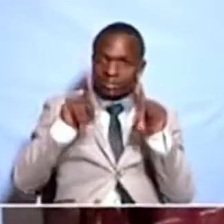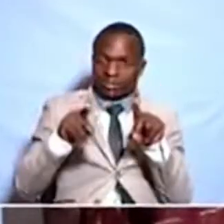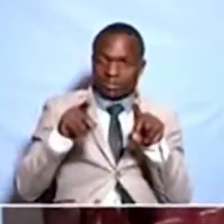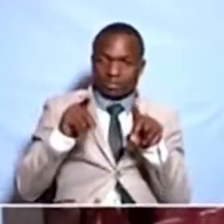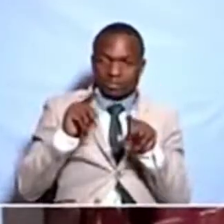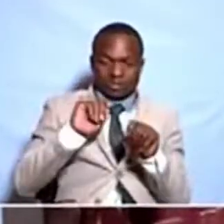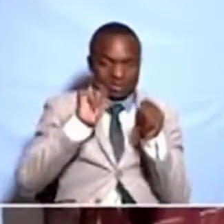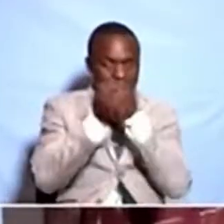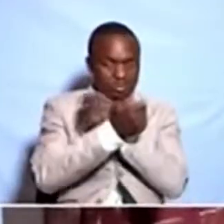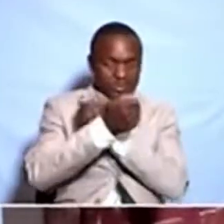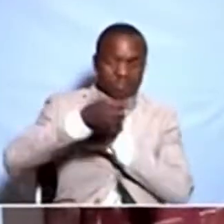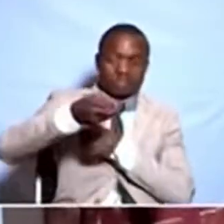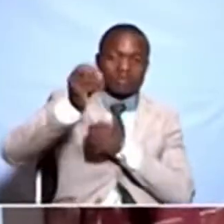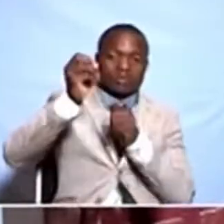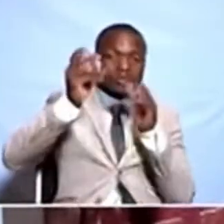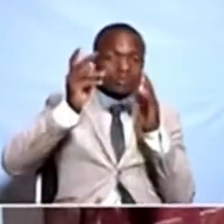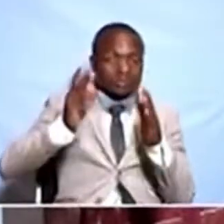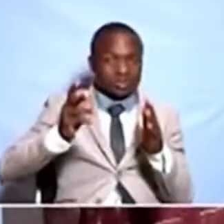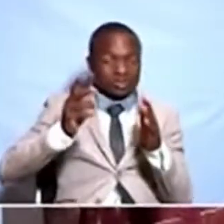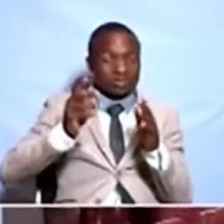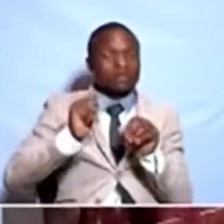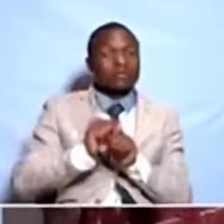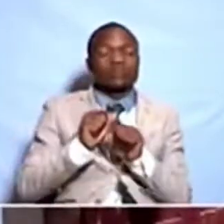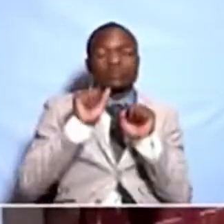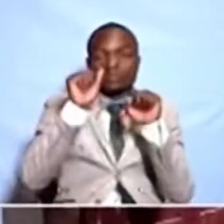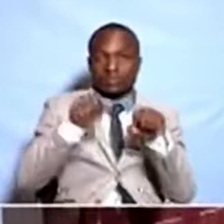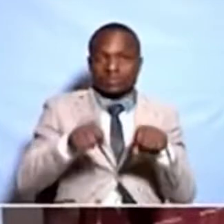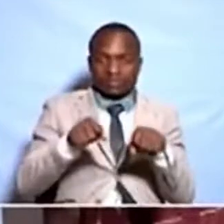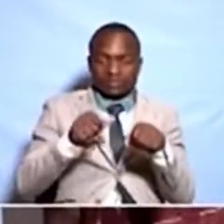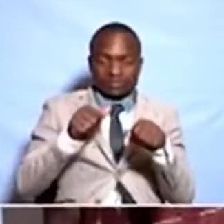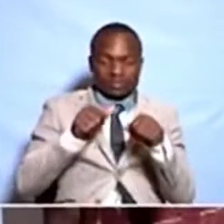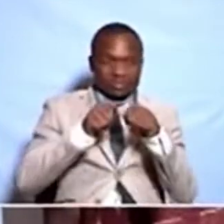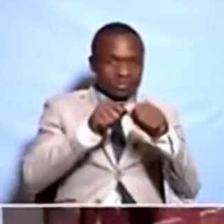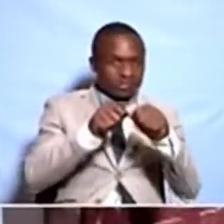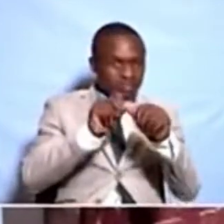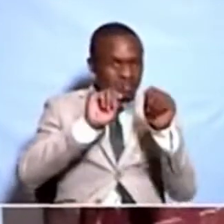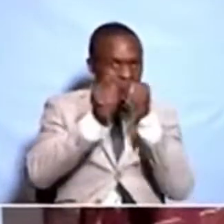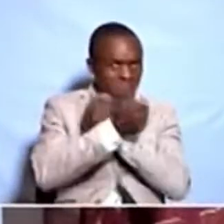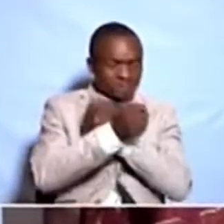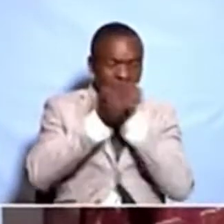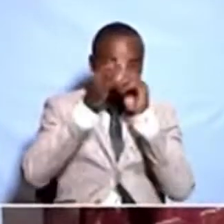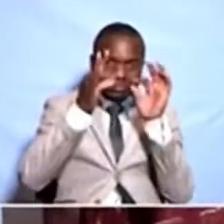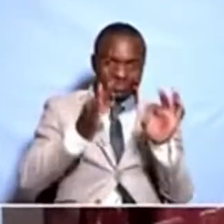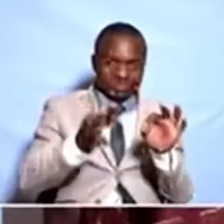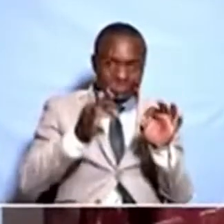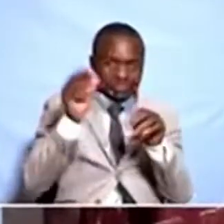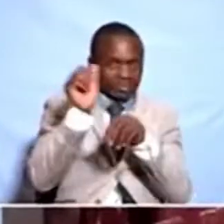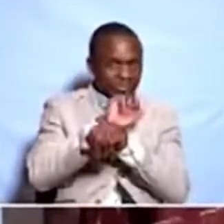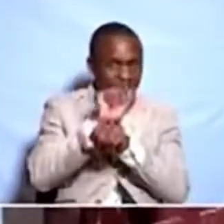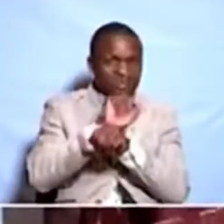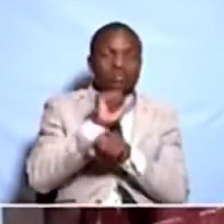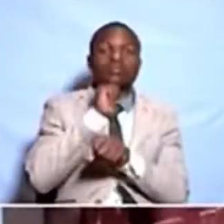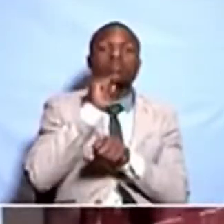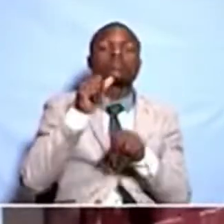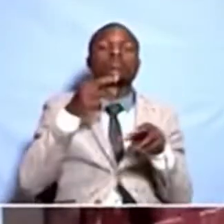ownership. For non-runners, you can still change ownership even if the vehicle is not on the